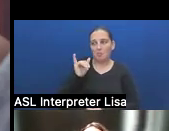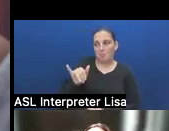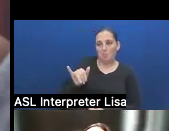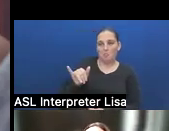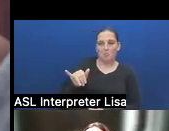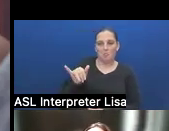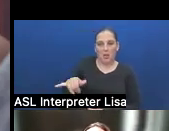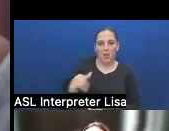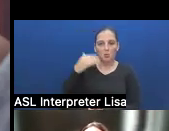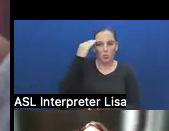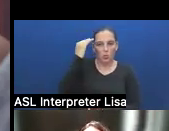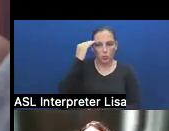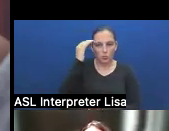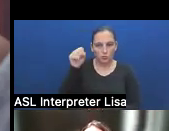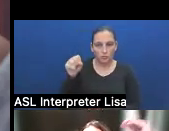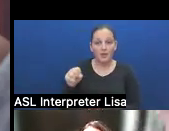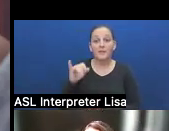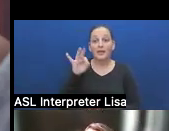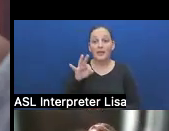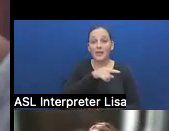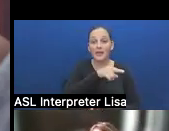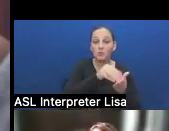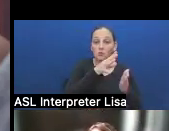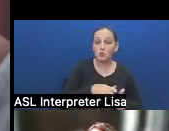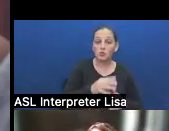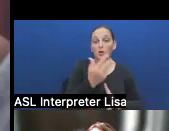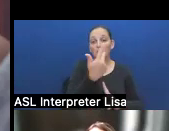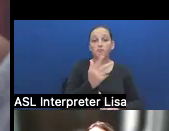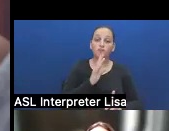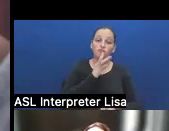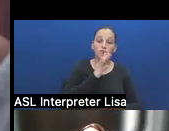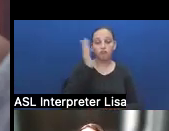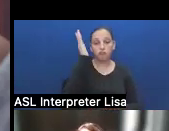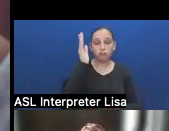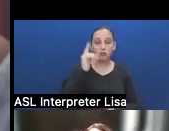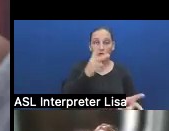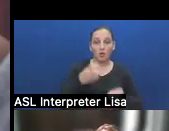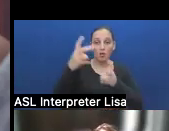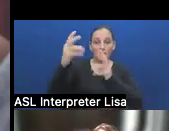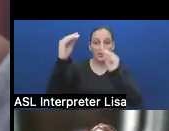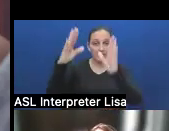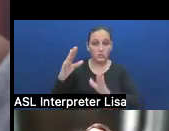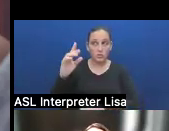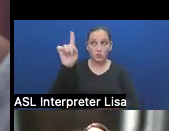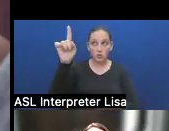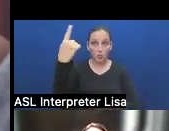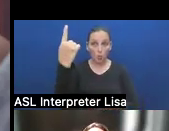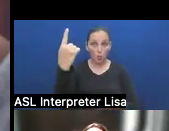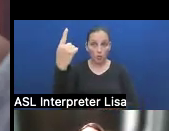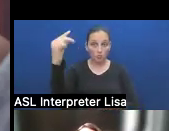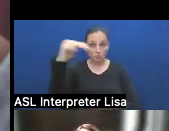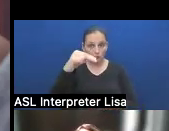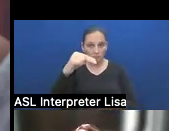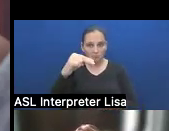But if the students are only uploading the video for the instructor, does that need to be captioned? Now, if